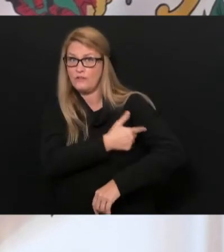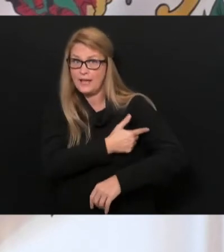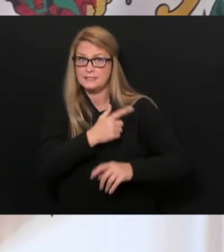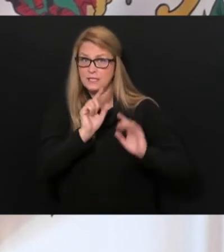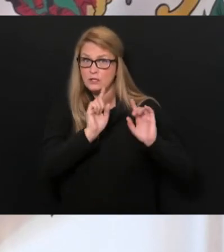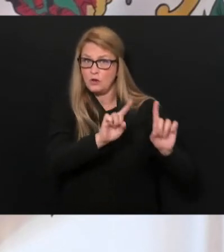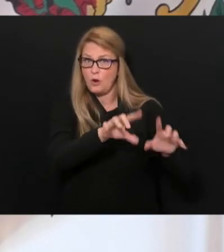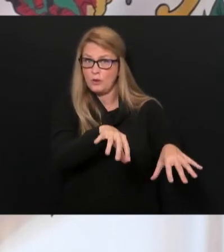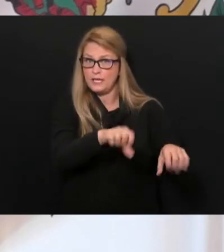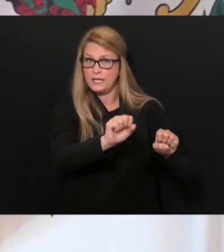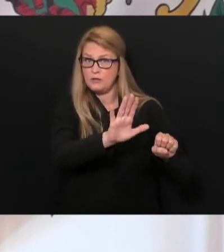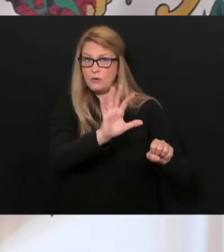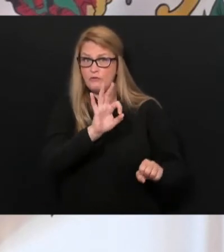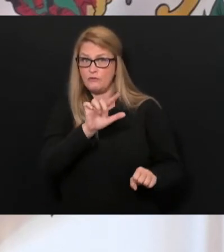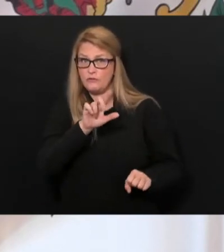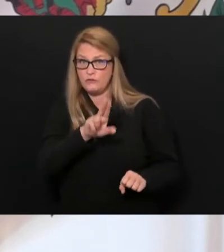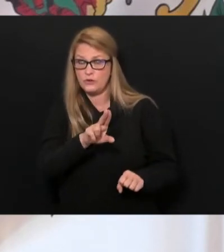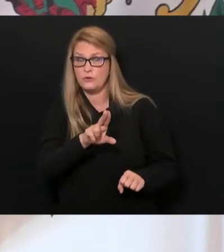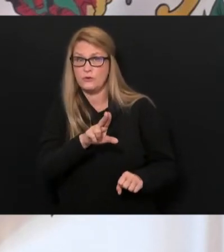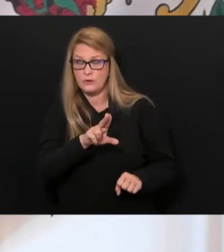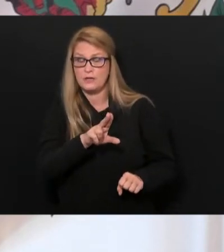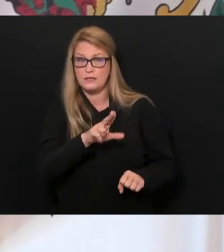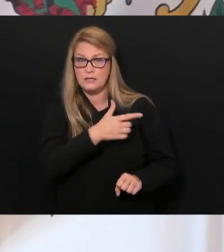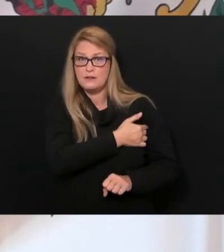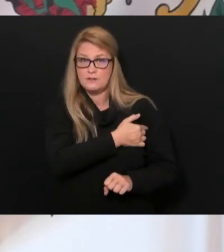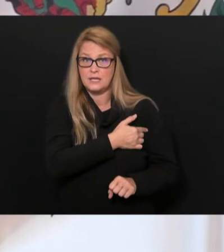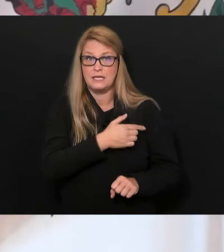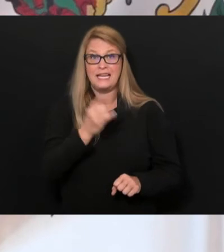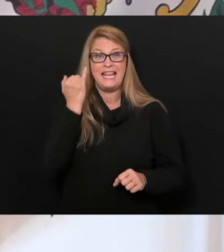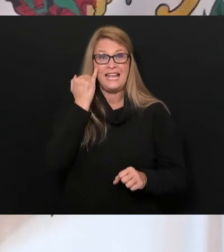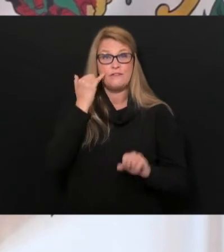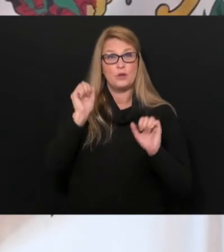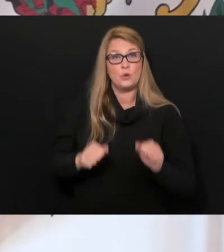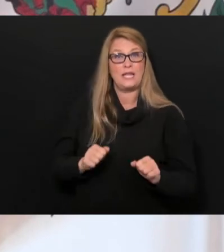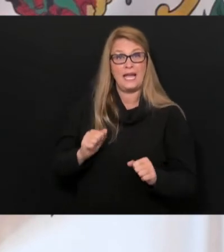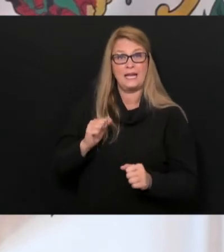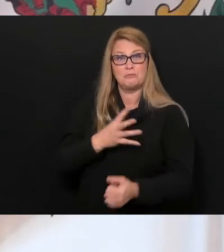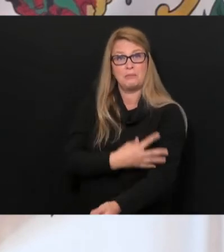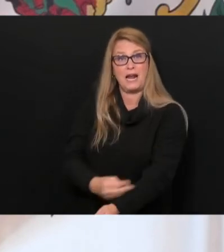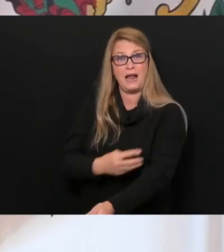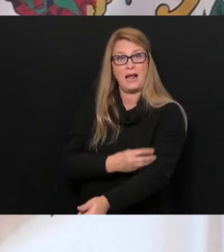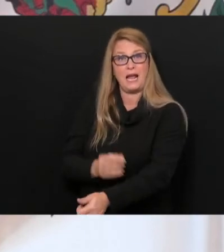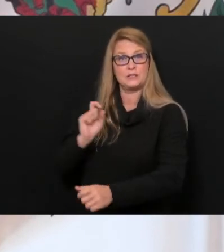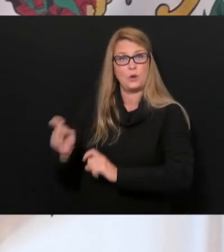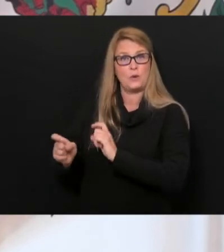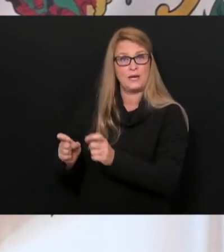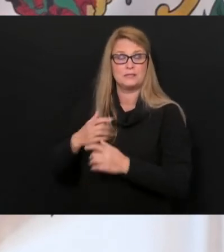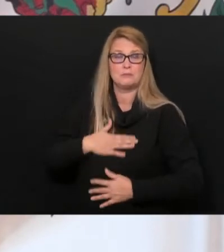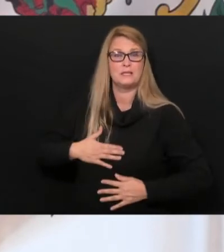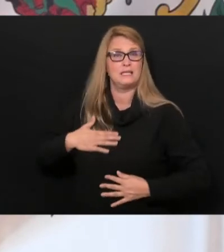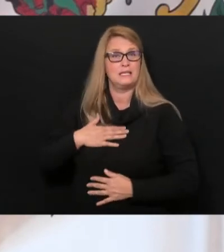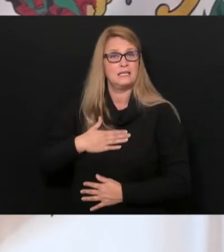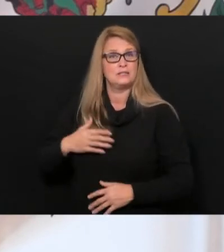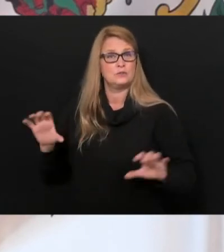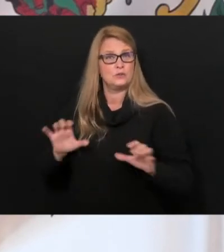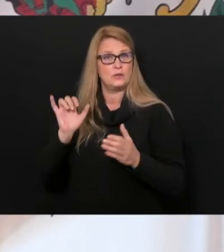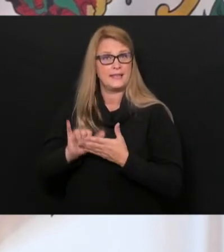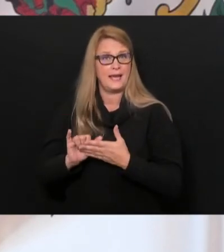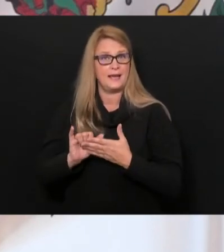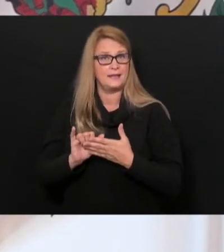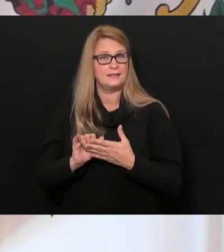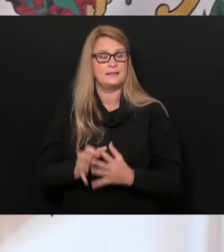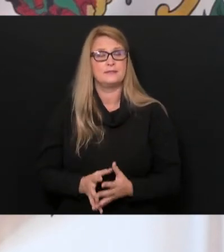that. Anybody that can get and give blood, please go do that. That's really, really, really important.